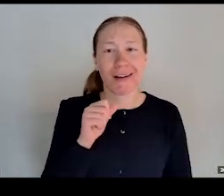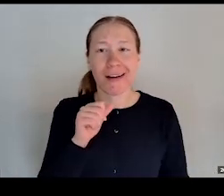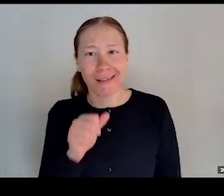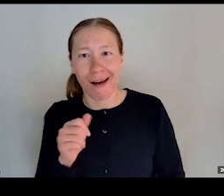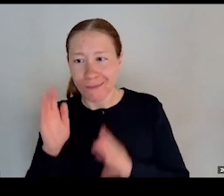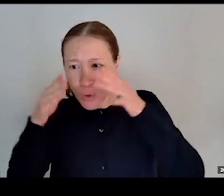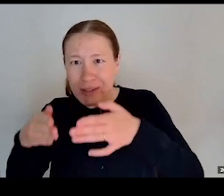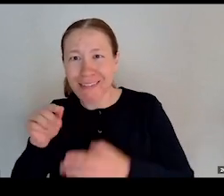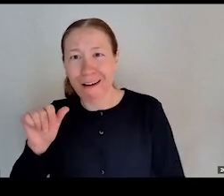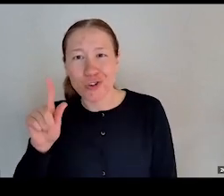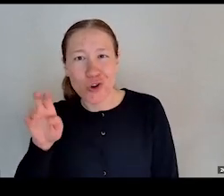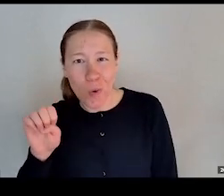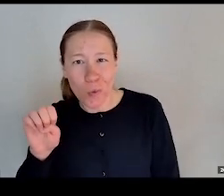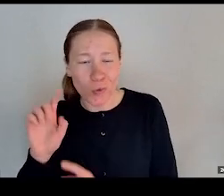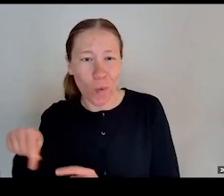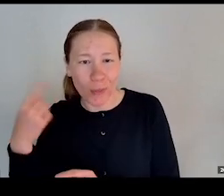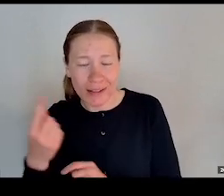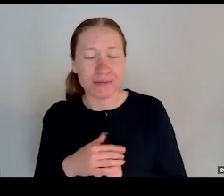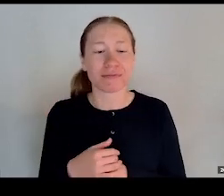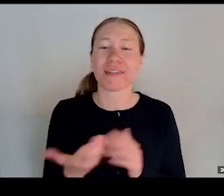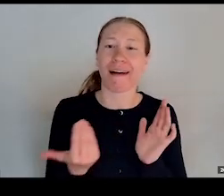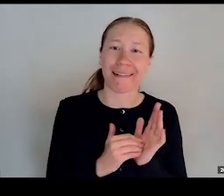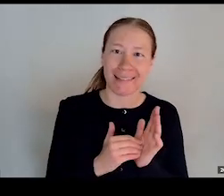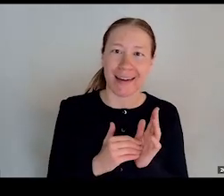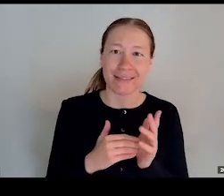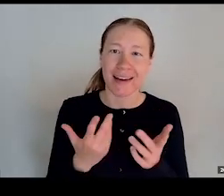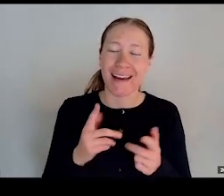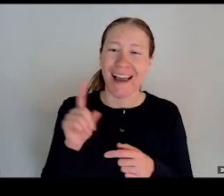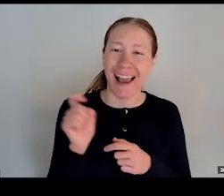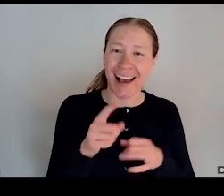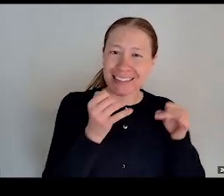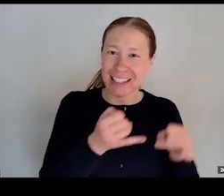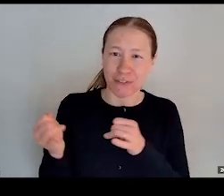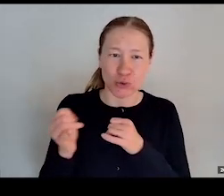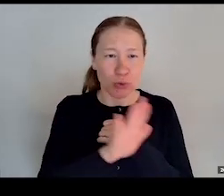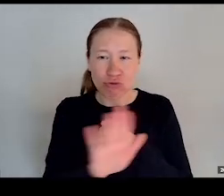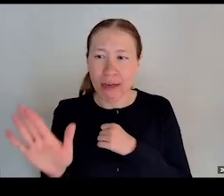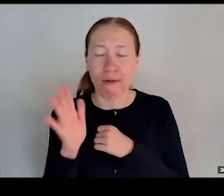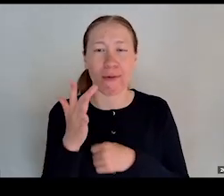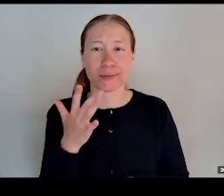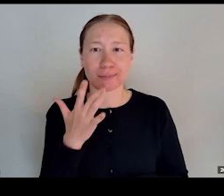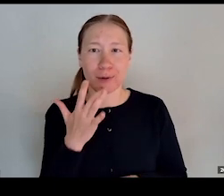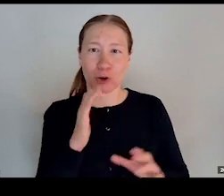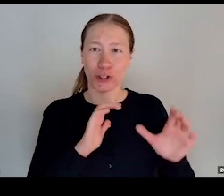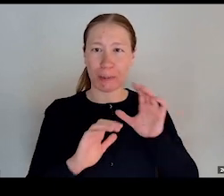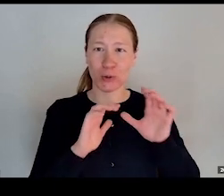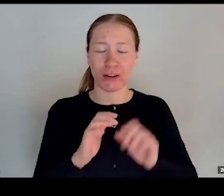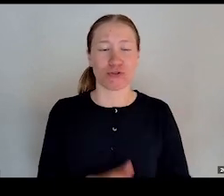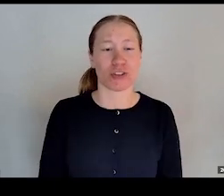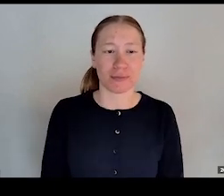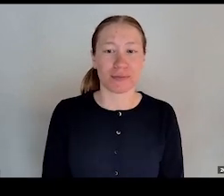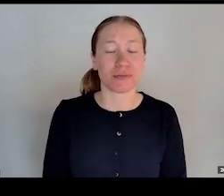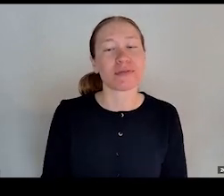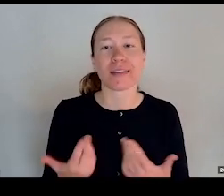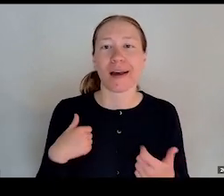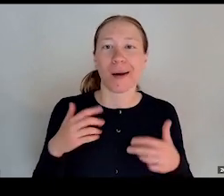And again, making sure that we're asking individuals about their communication preferences. So an example I like to give